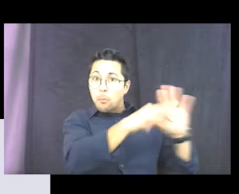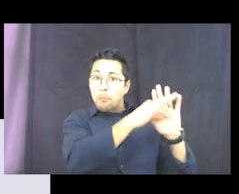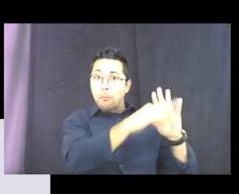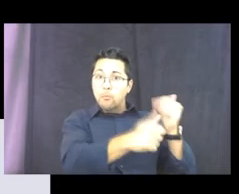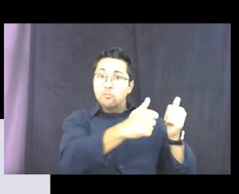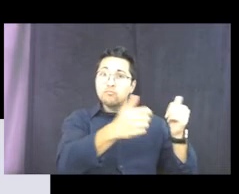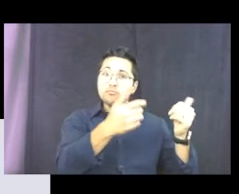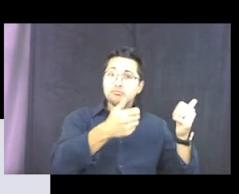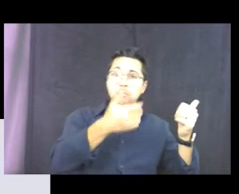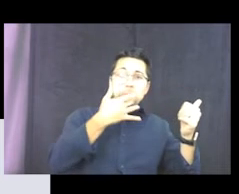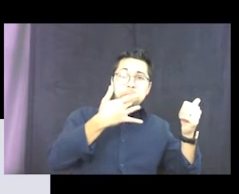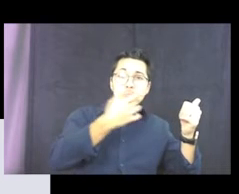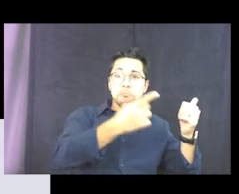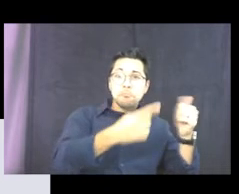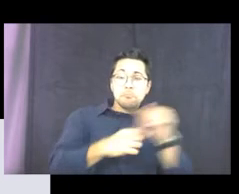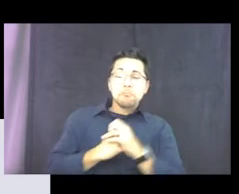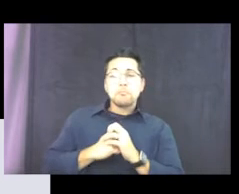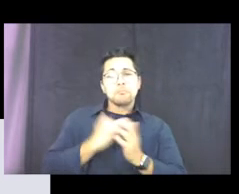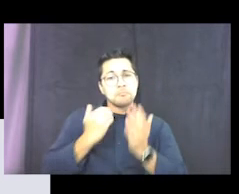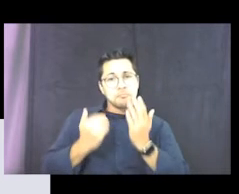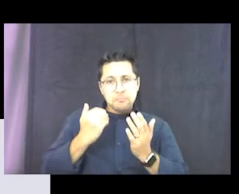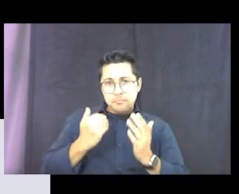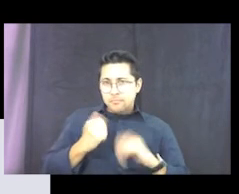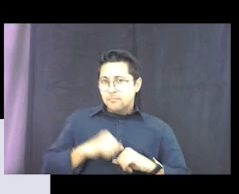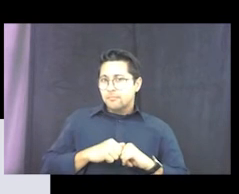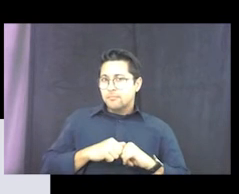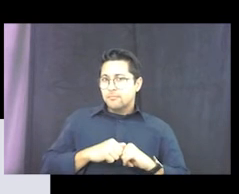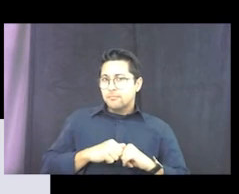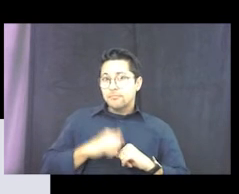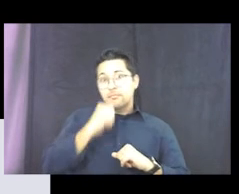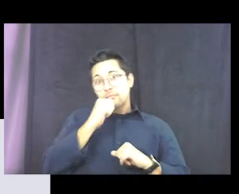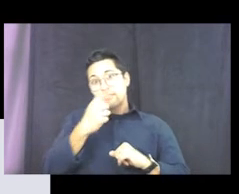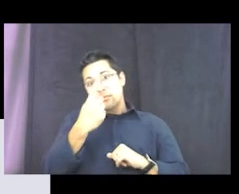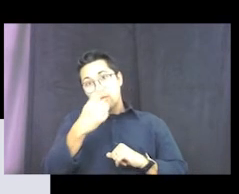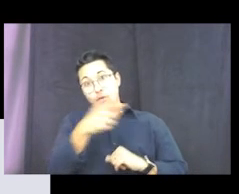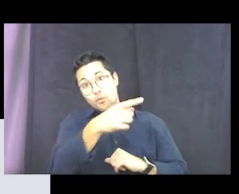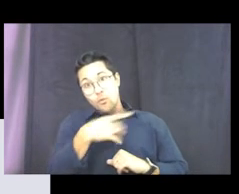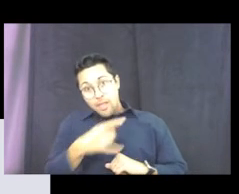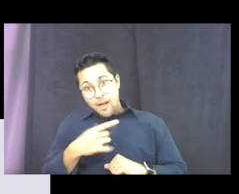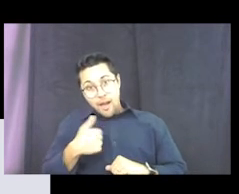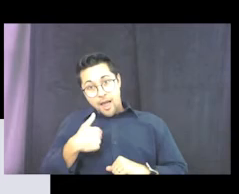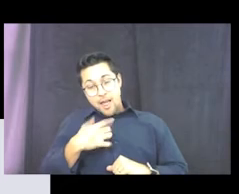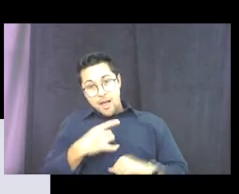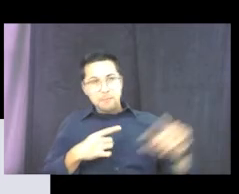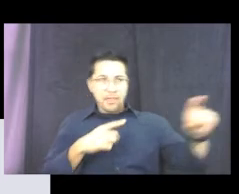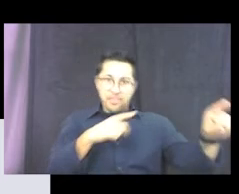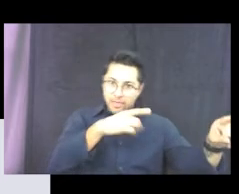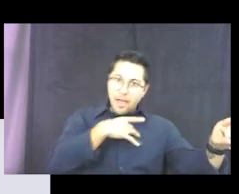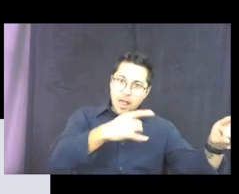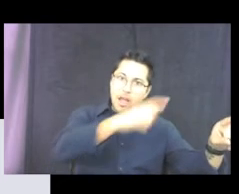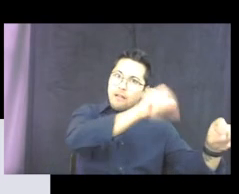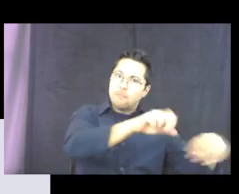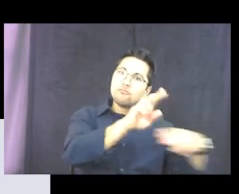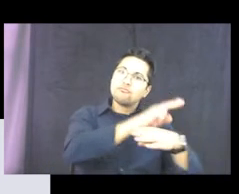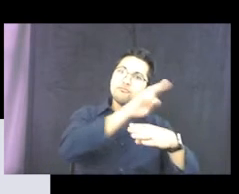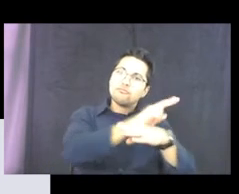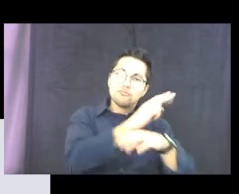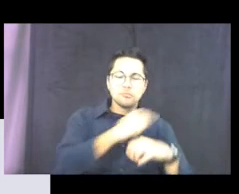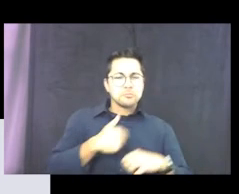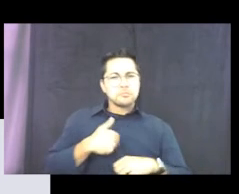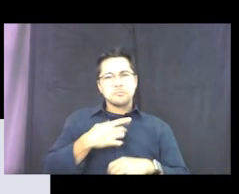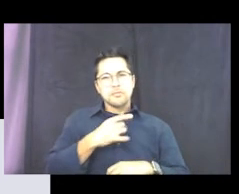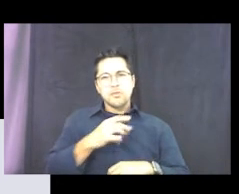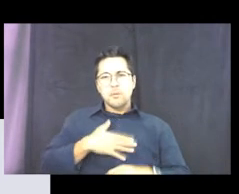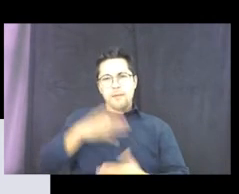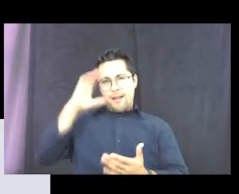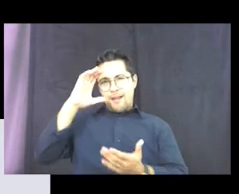really want to use. It may be not the one you like, but it's the one that they like and they can use better. I don't like what my